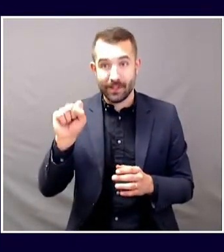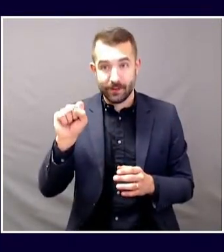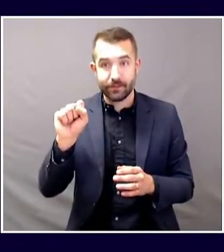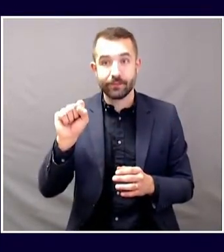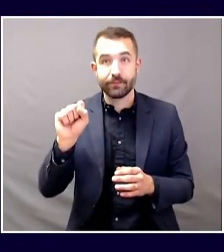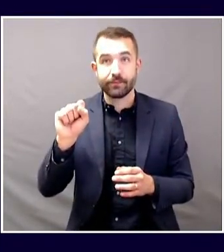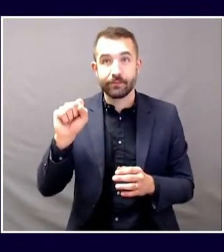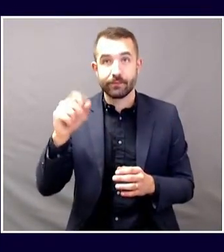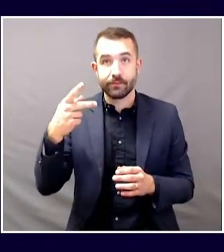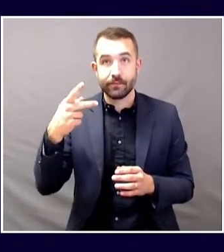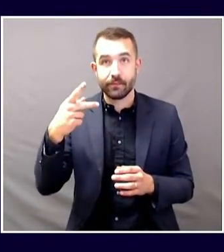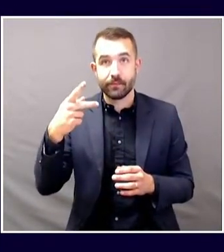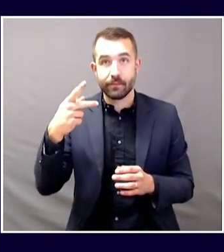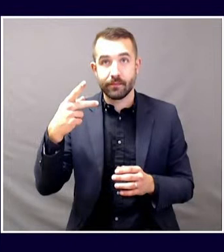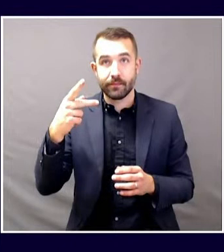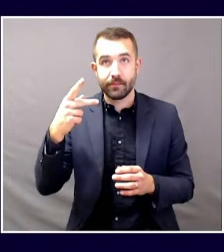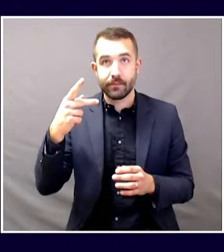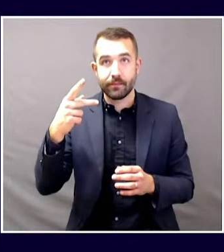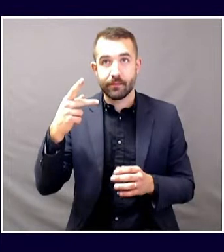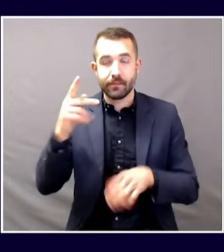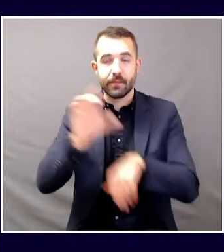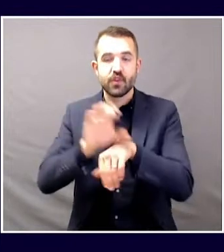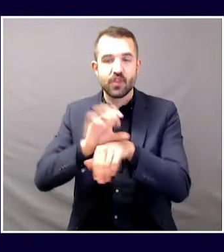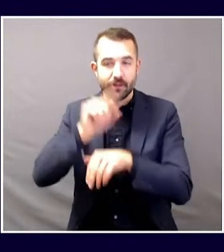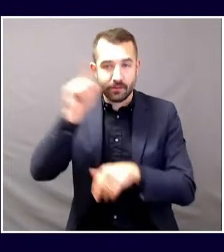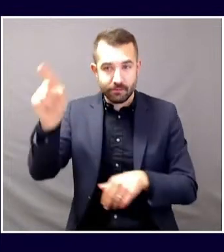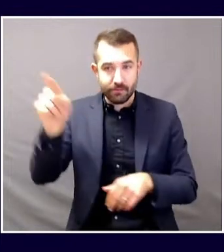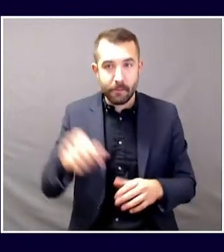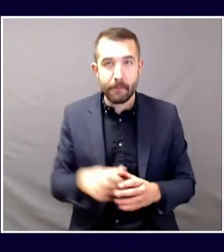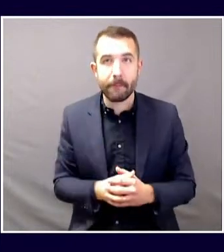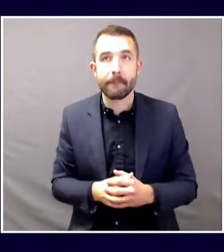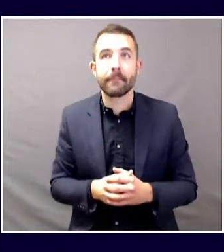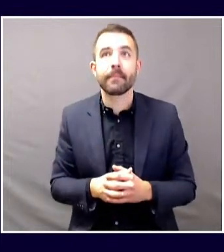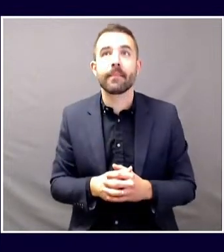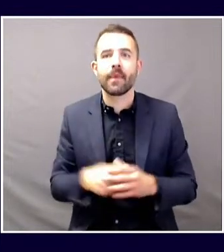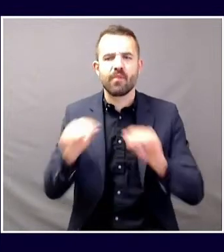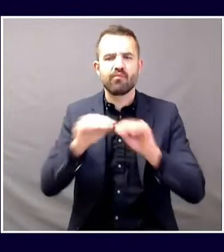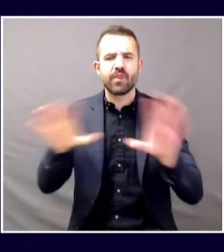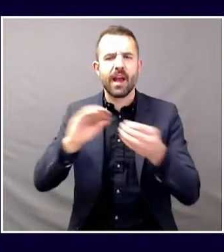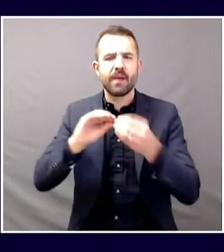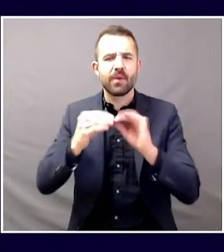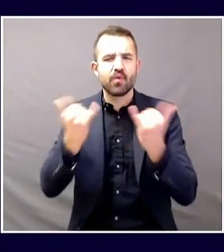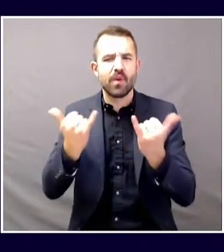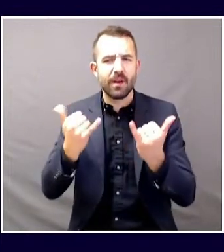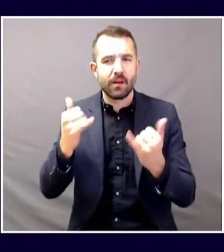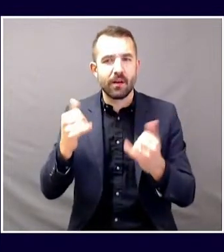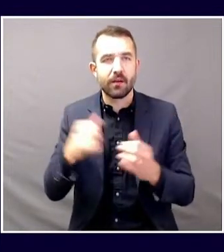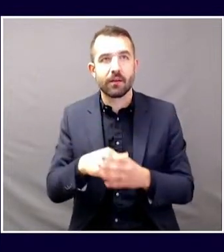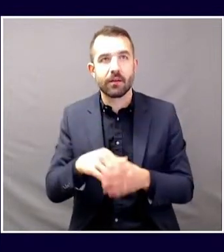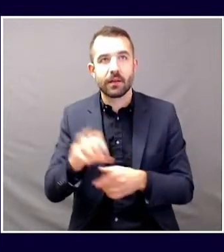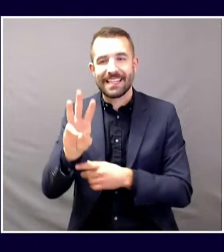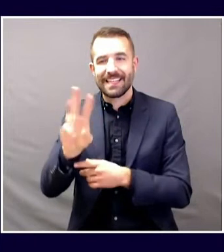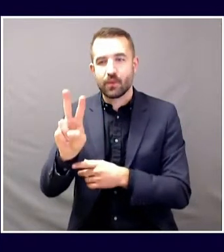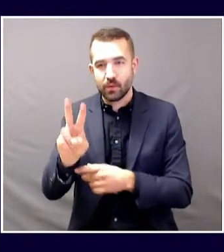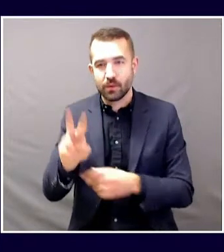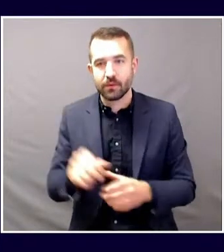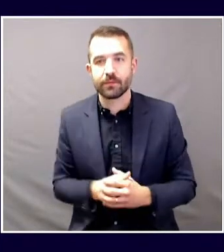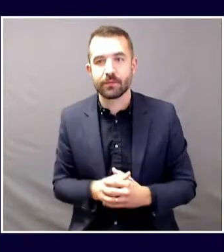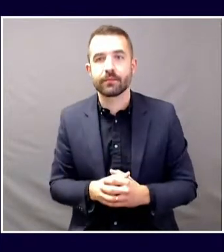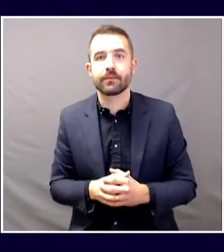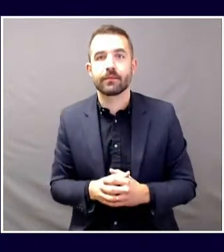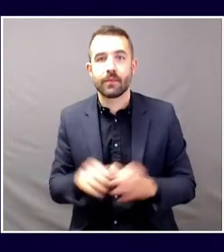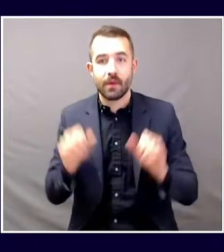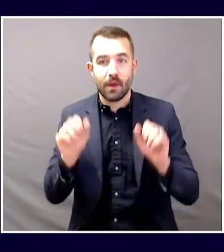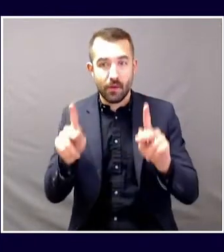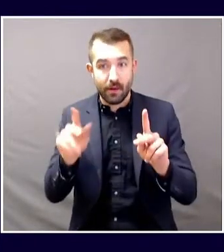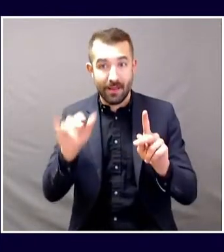The Brooks Pentecostal outbreak stands at 62 individuals. And is that considered closed at